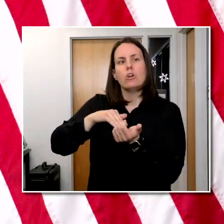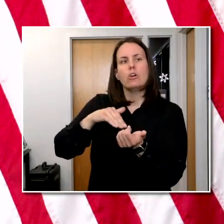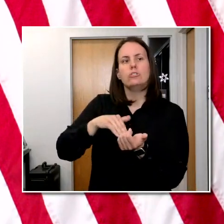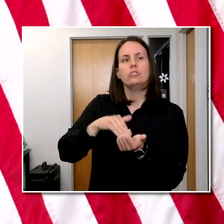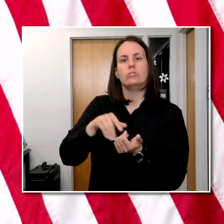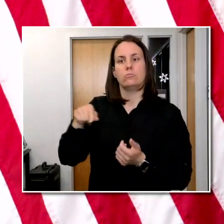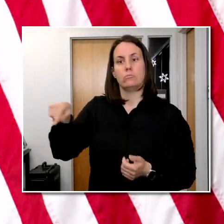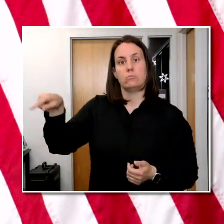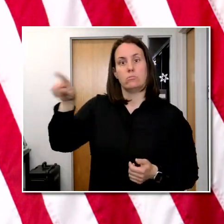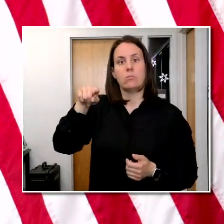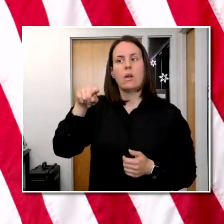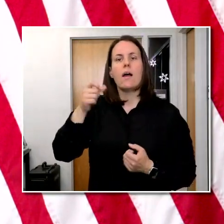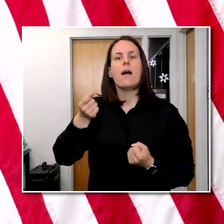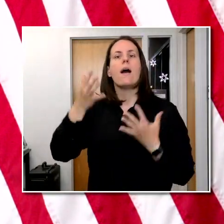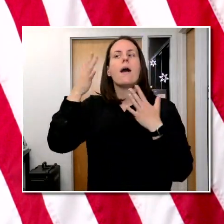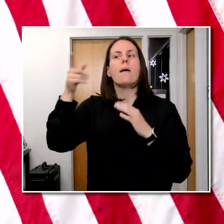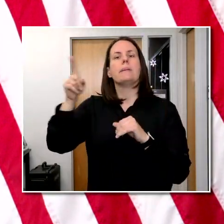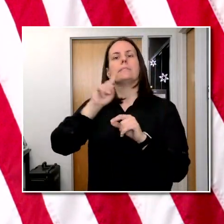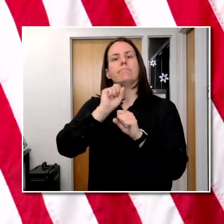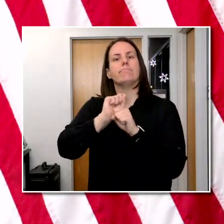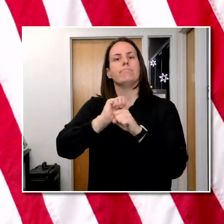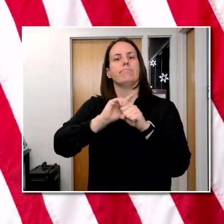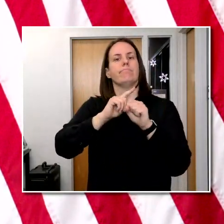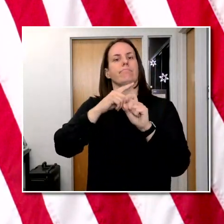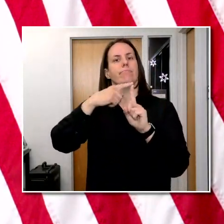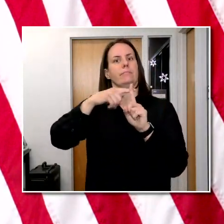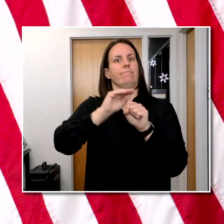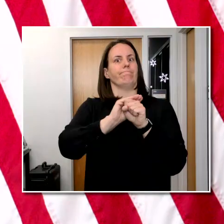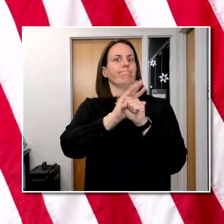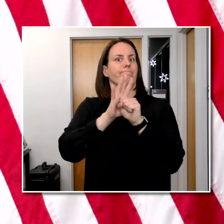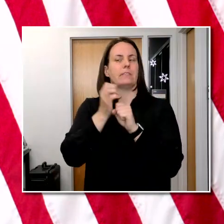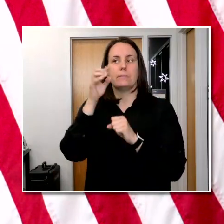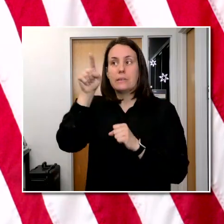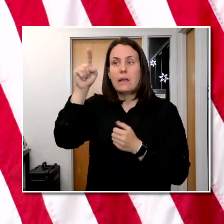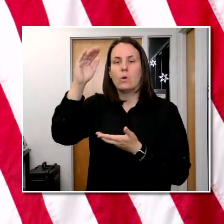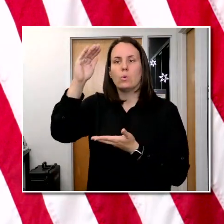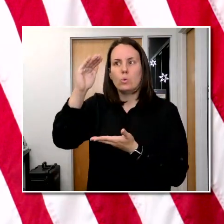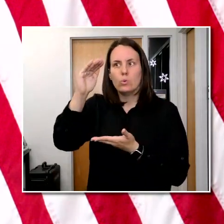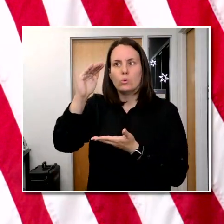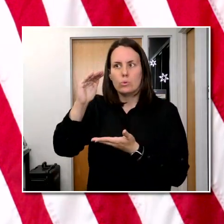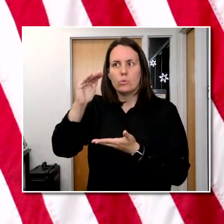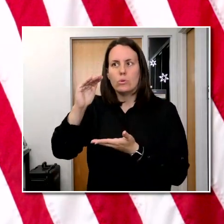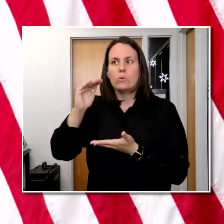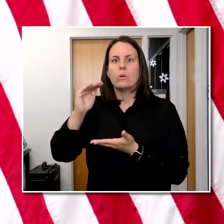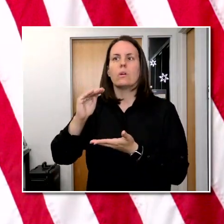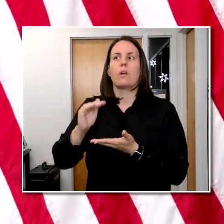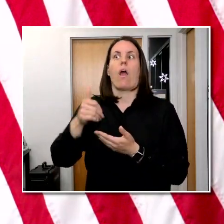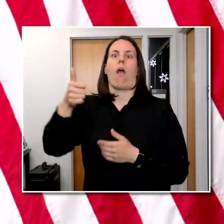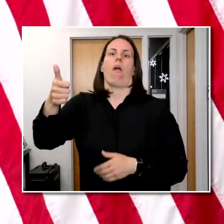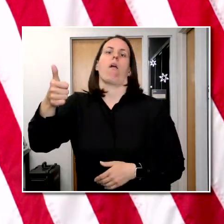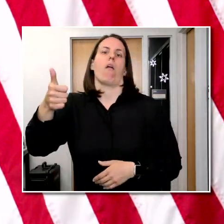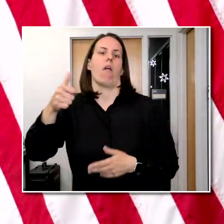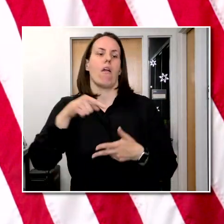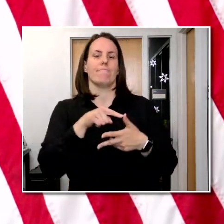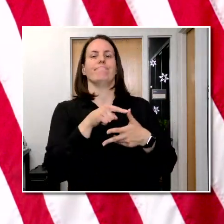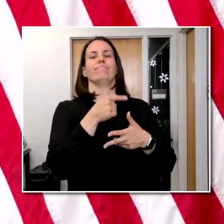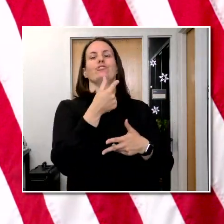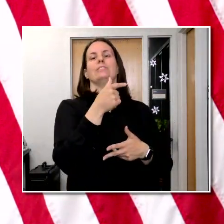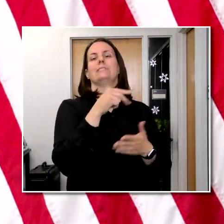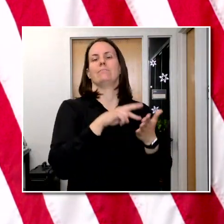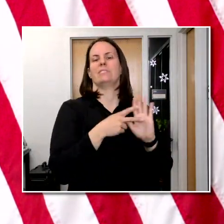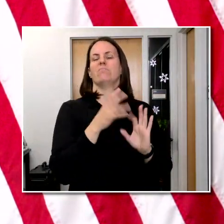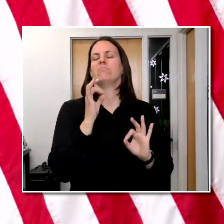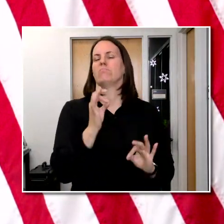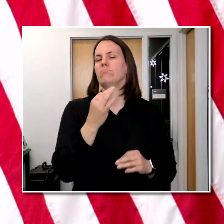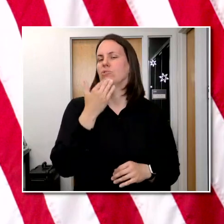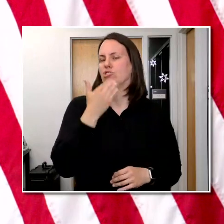that I believe is green. And we hope it stays green, but if we suddenly saw an increasing trend in that metric